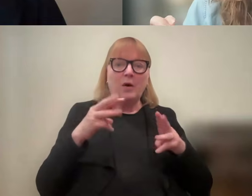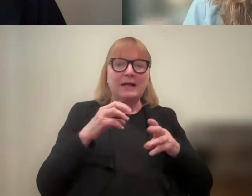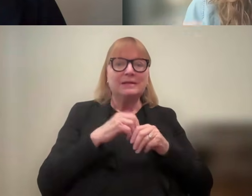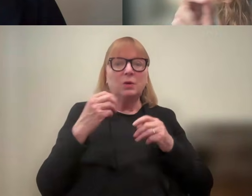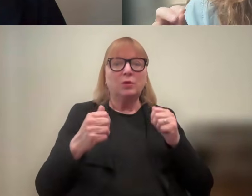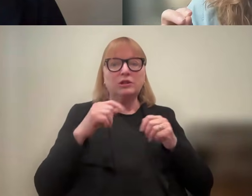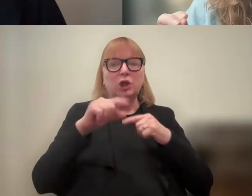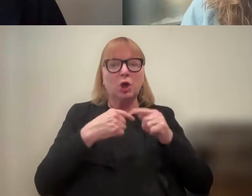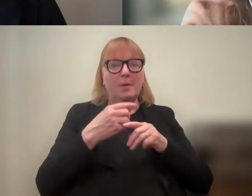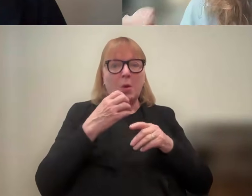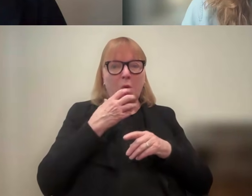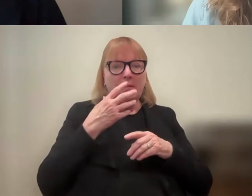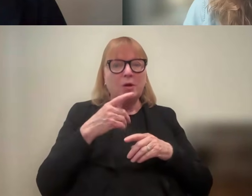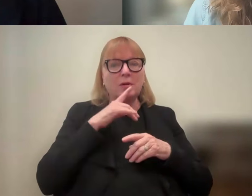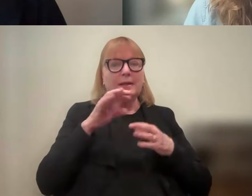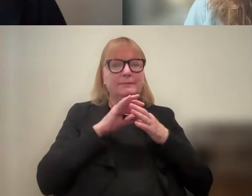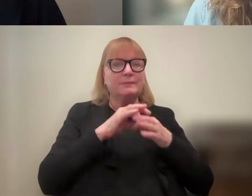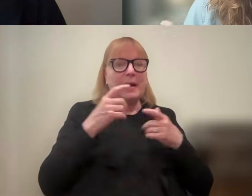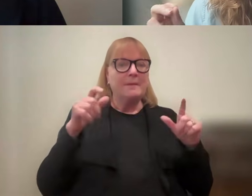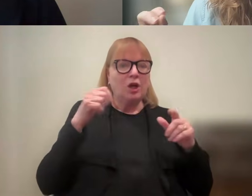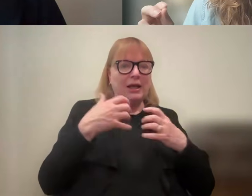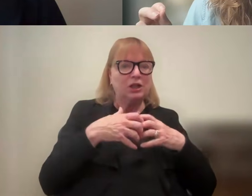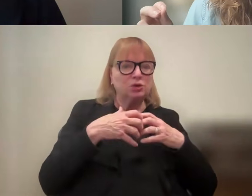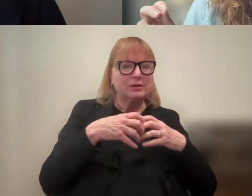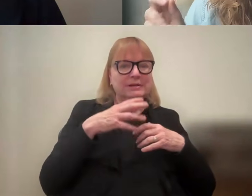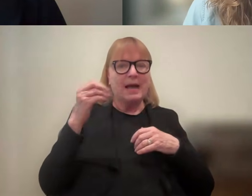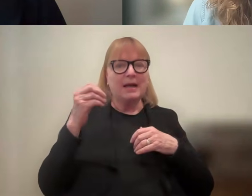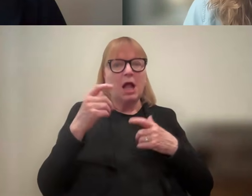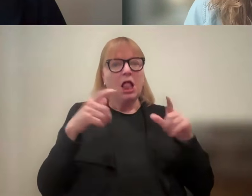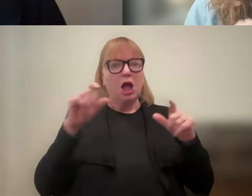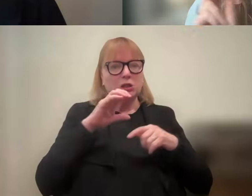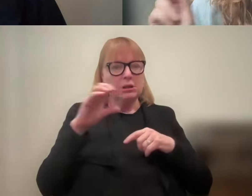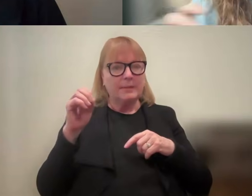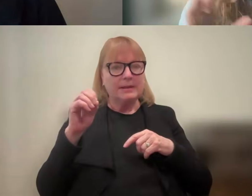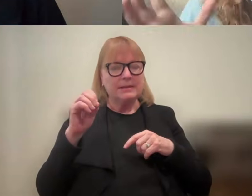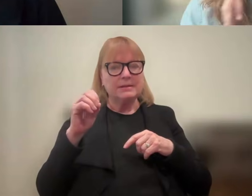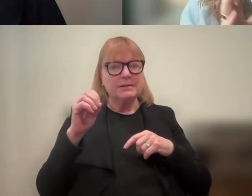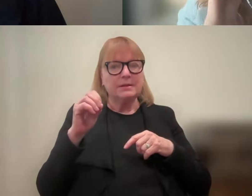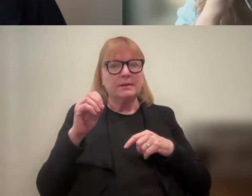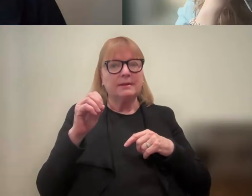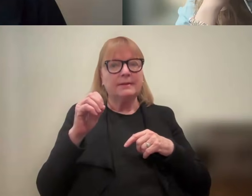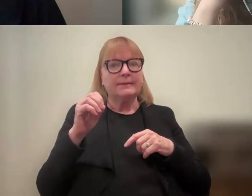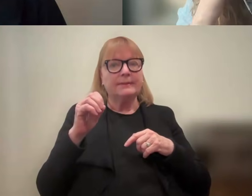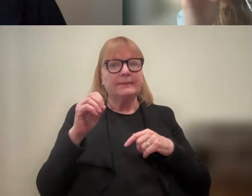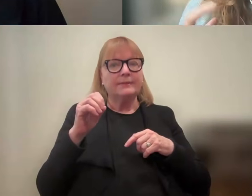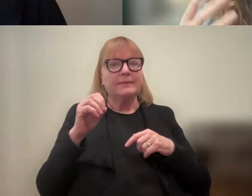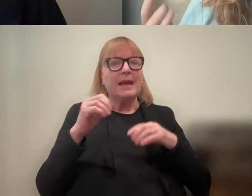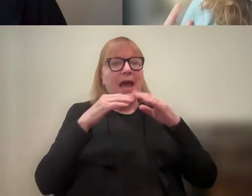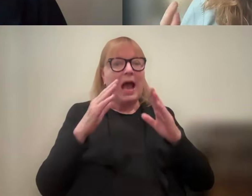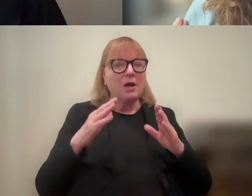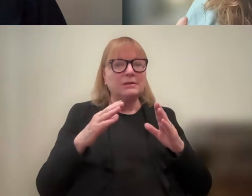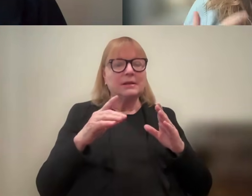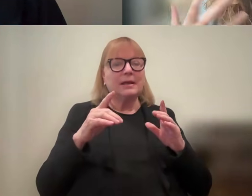global warming is, it's really about these bigger industries and large companies that are um, housing these